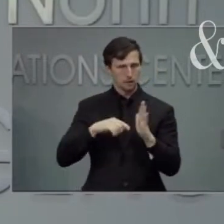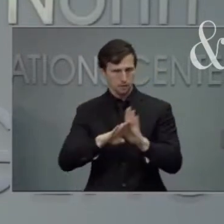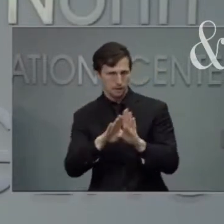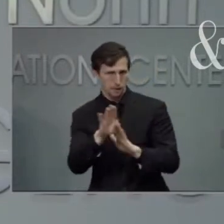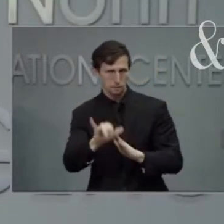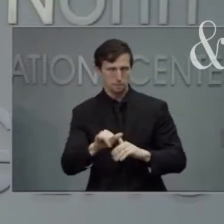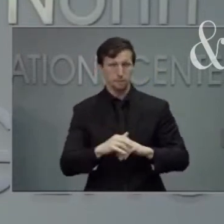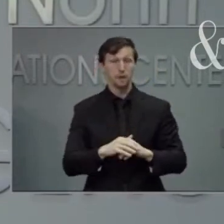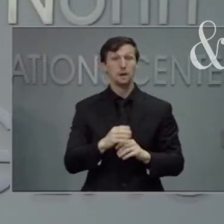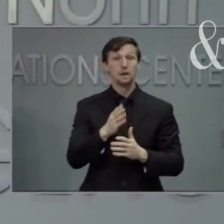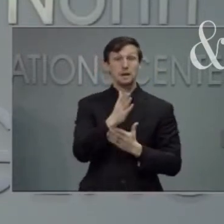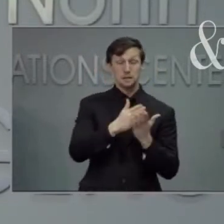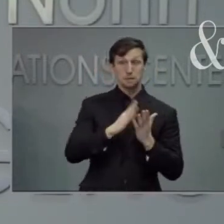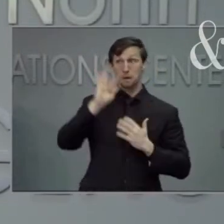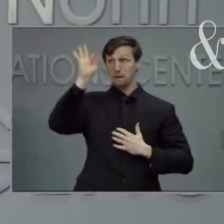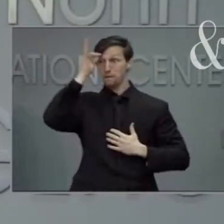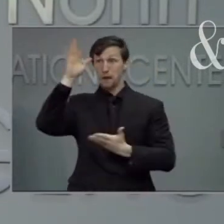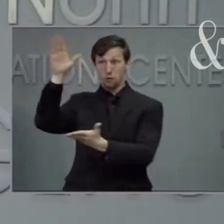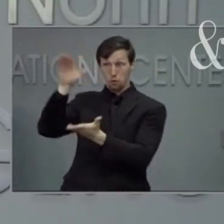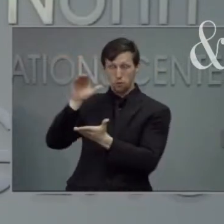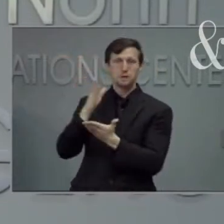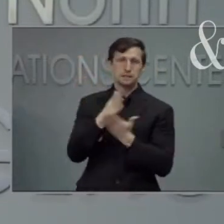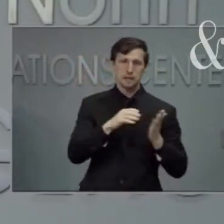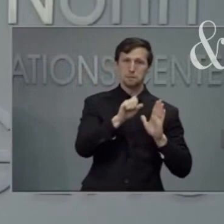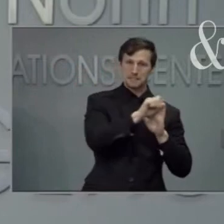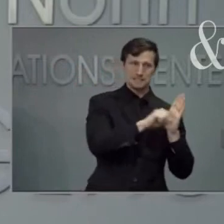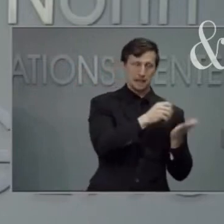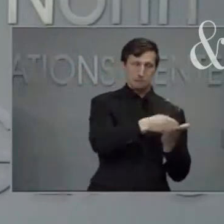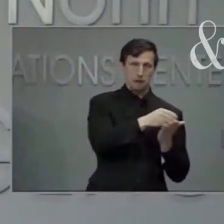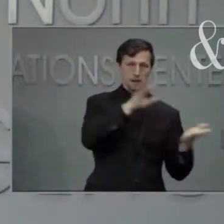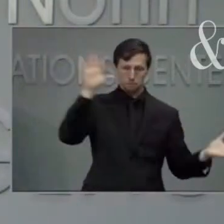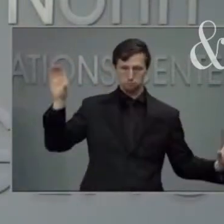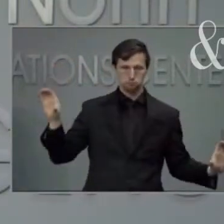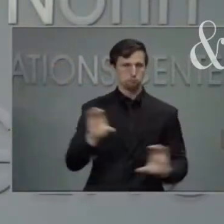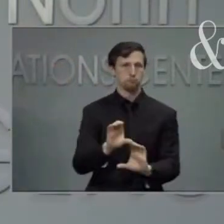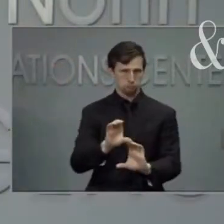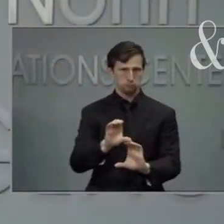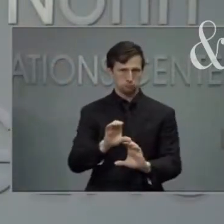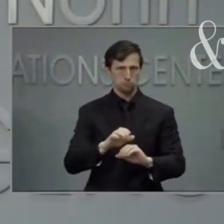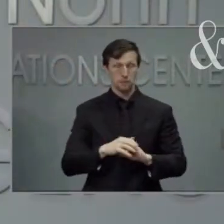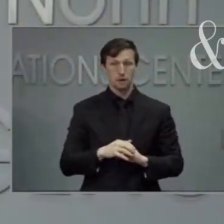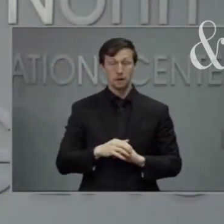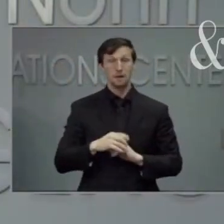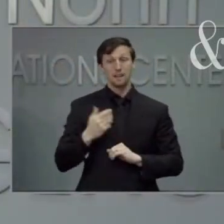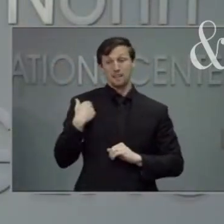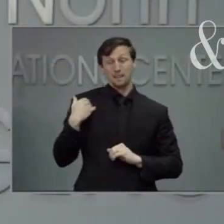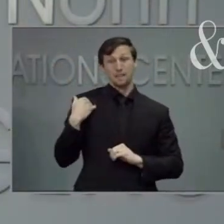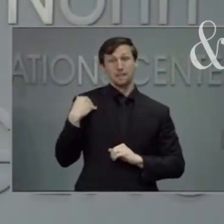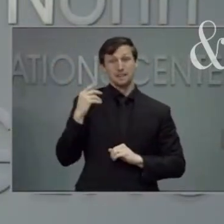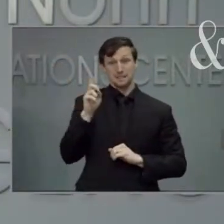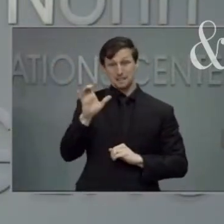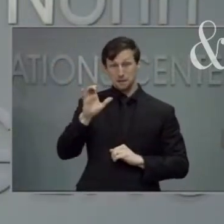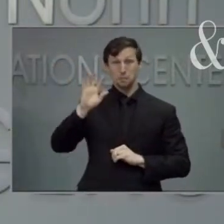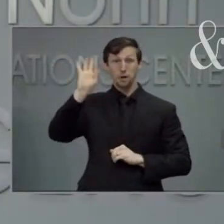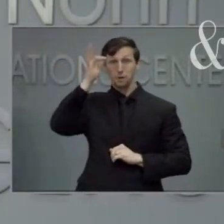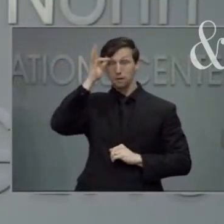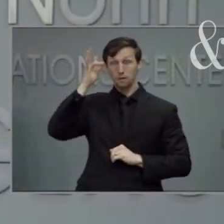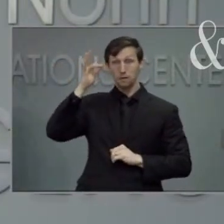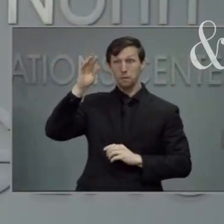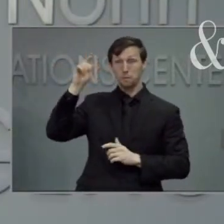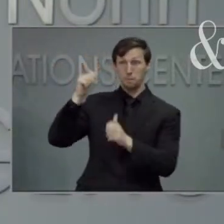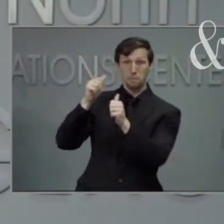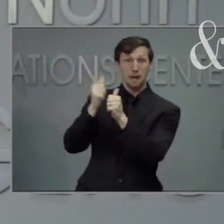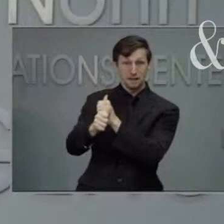resources. The federal COVID relief package Congress passed in December provides more than $4 billion to